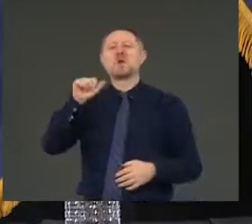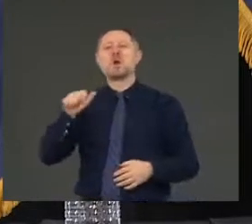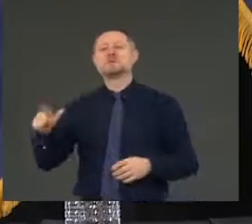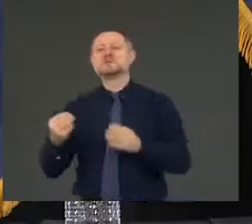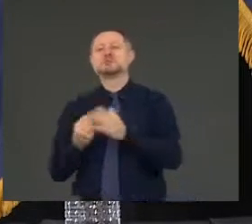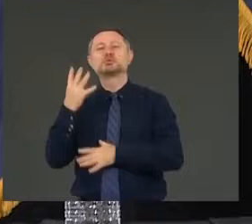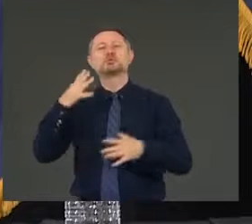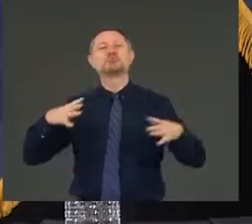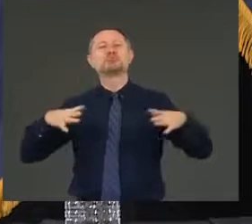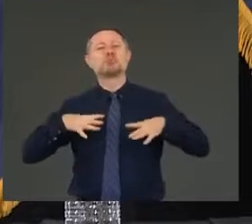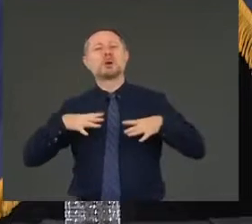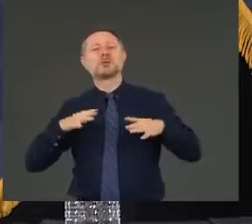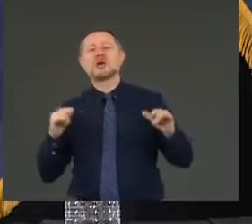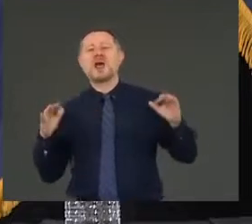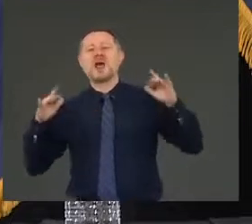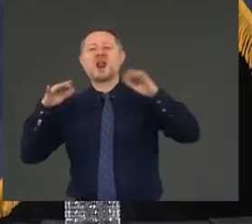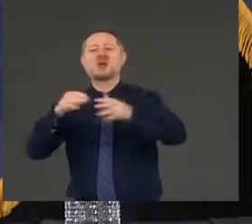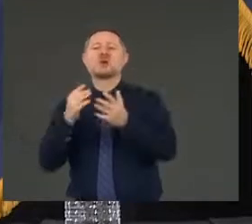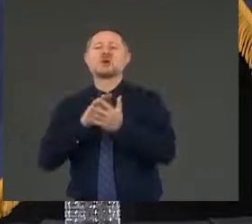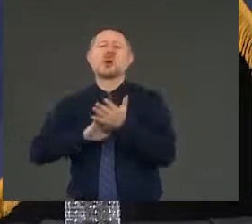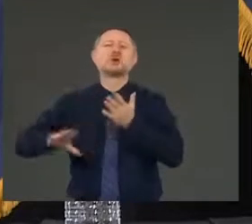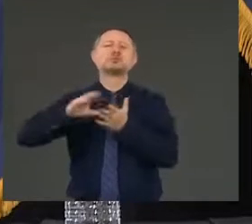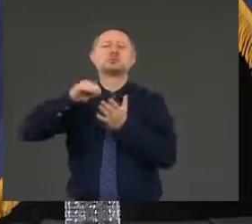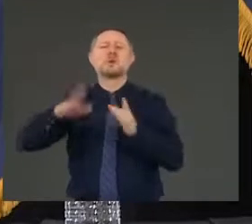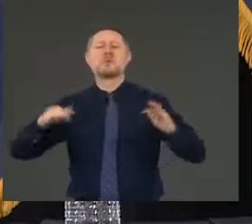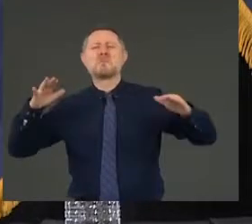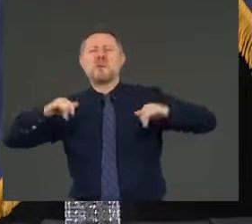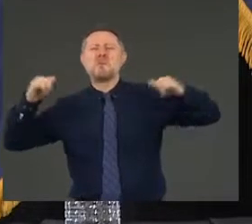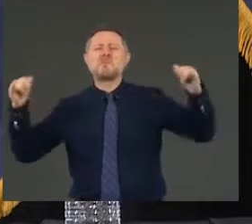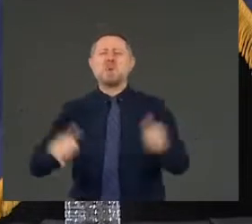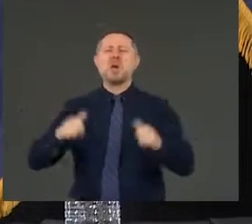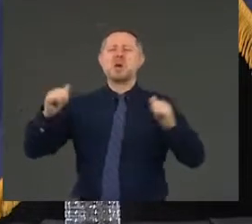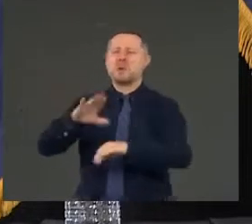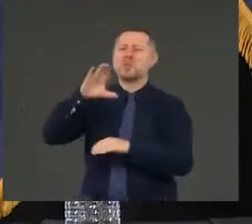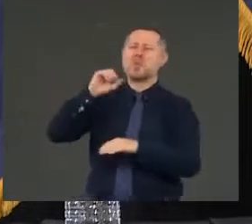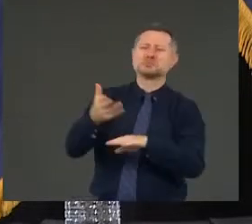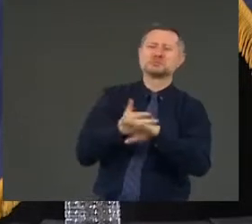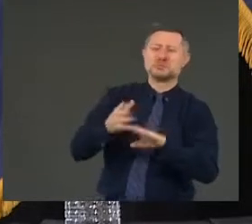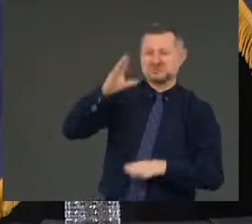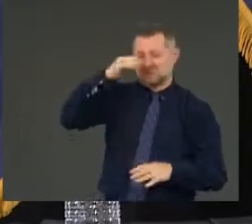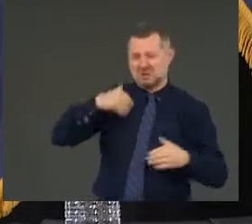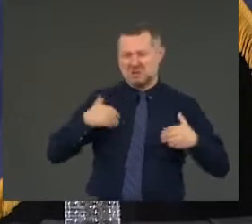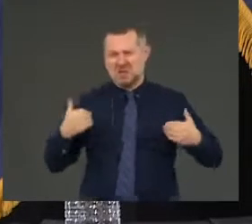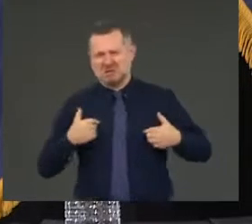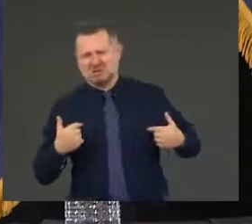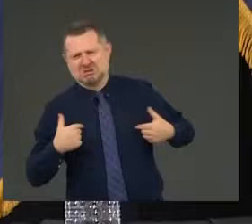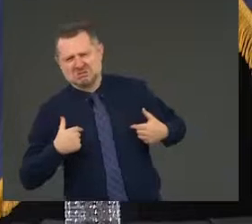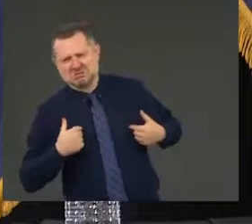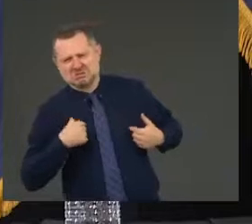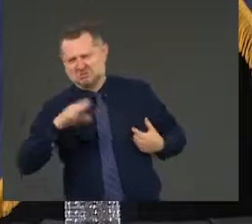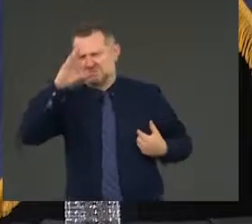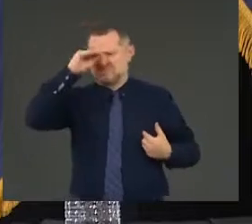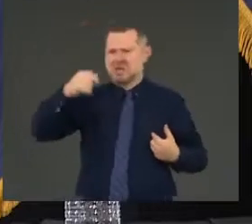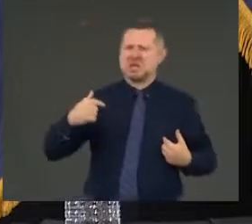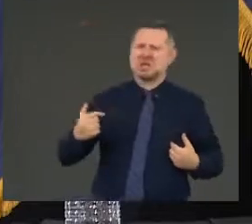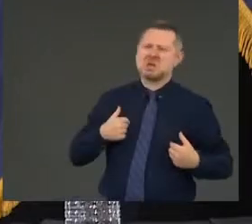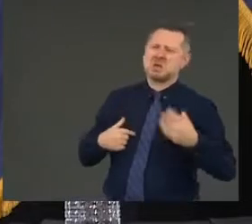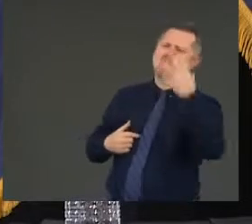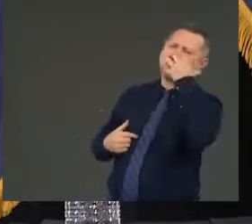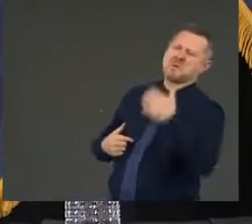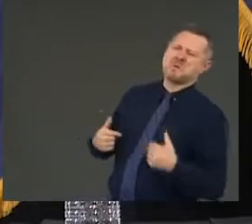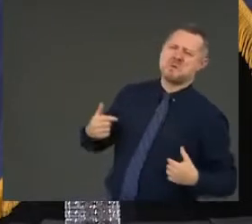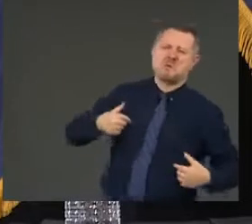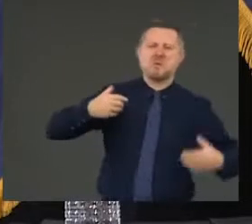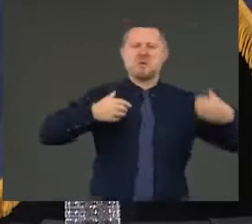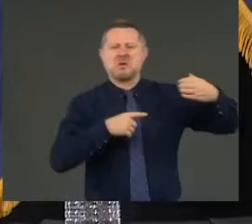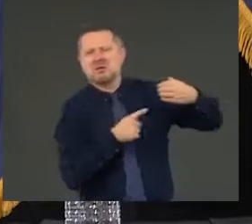those young people on the beach in Florida. And there's a clip of a young gentleman saying, I'm not going to